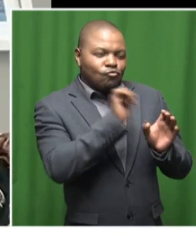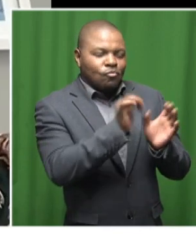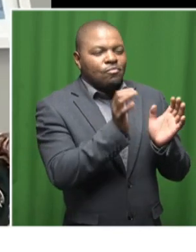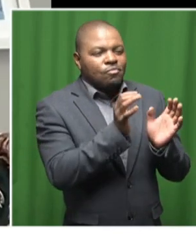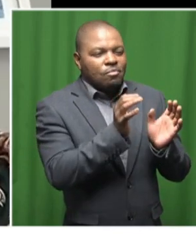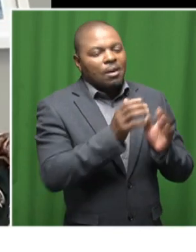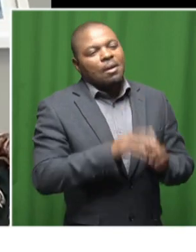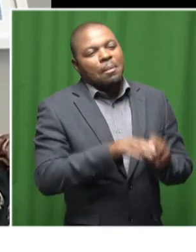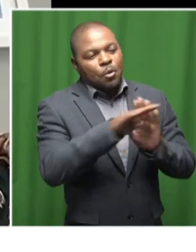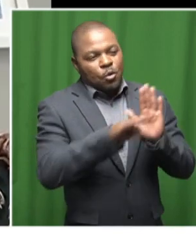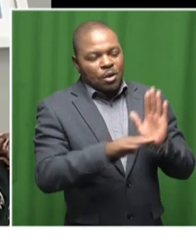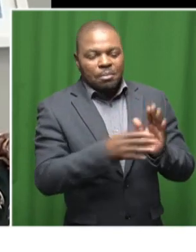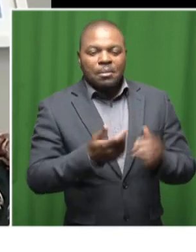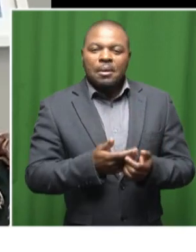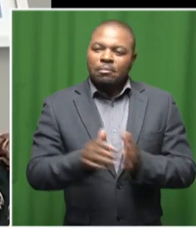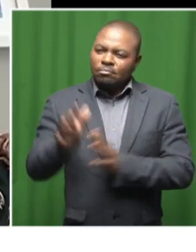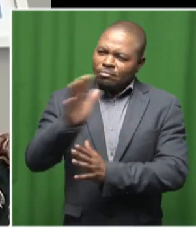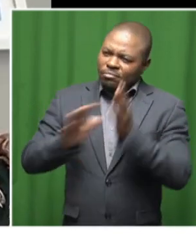more about this initiative.